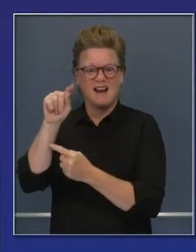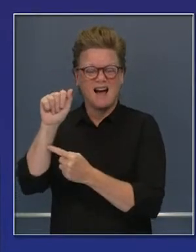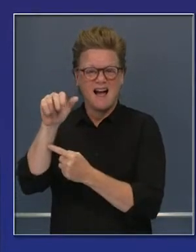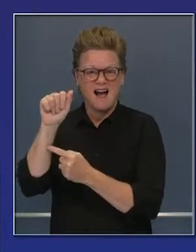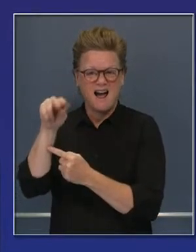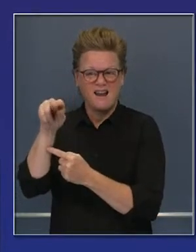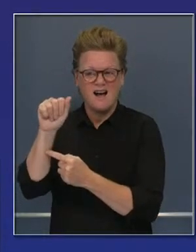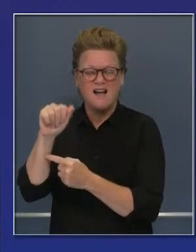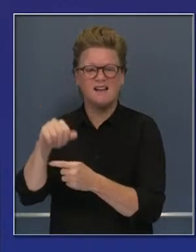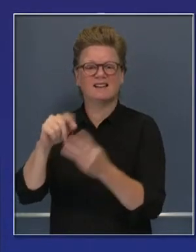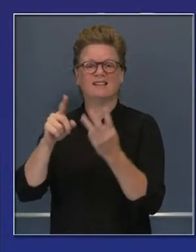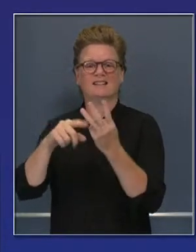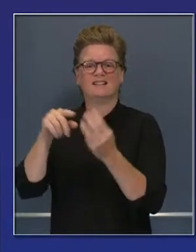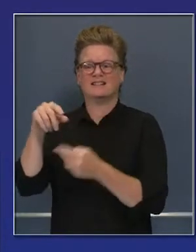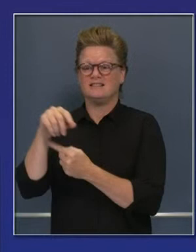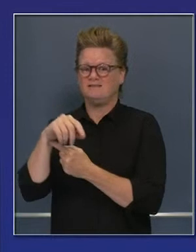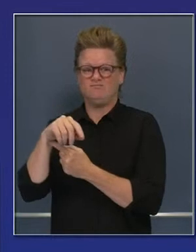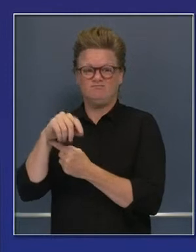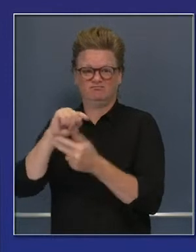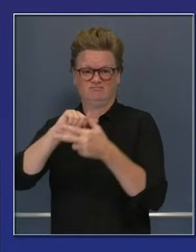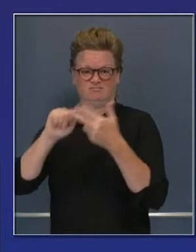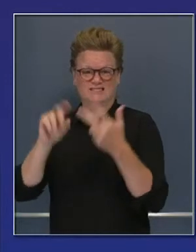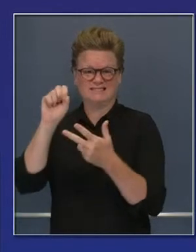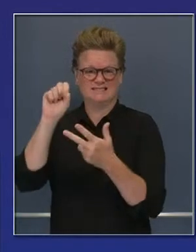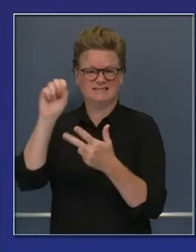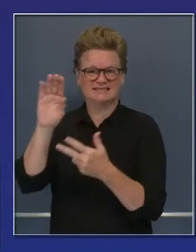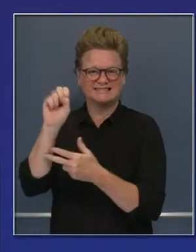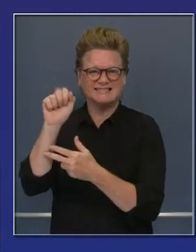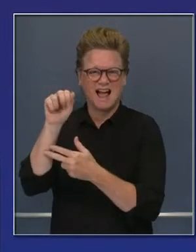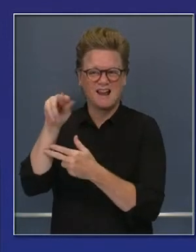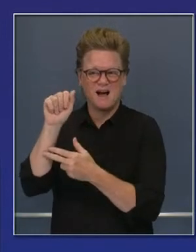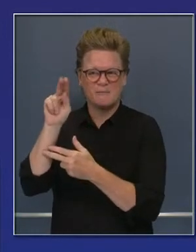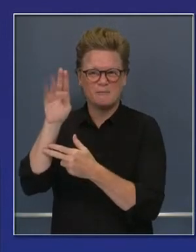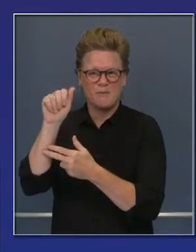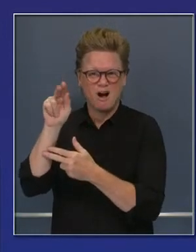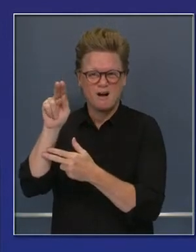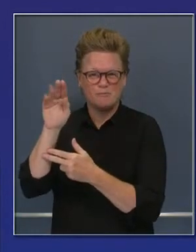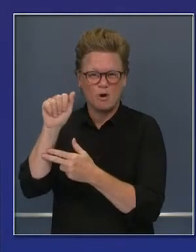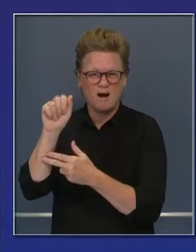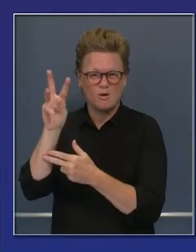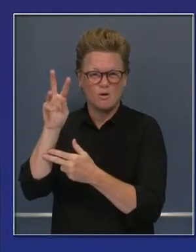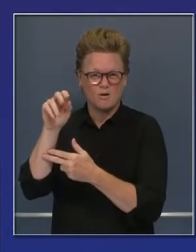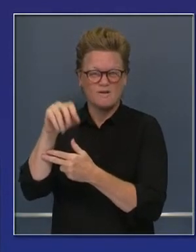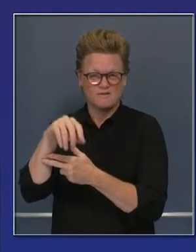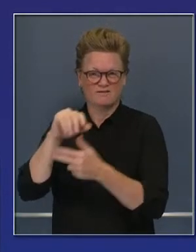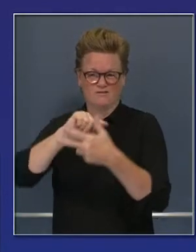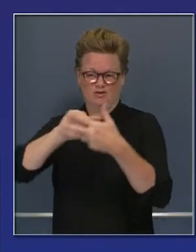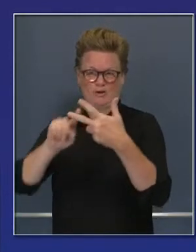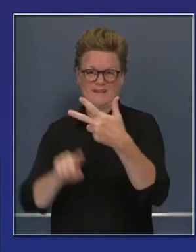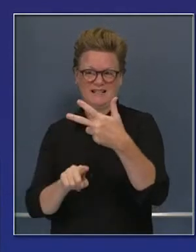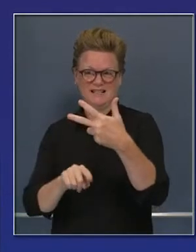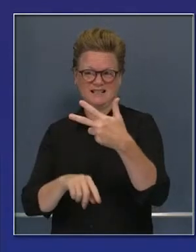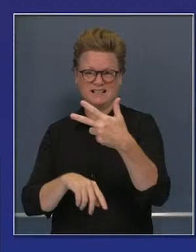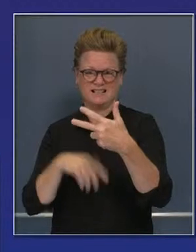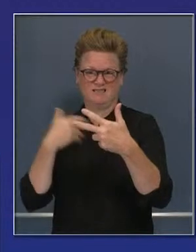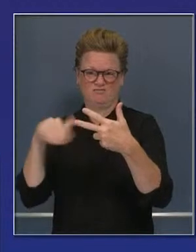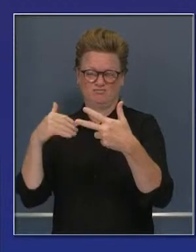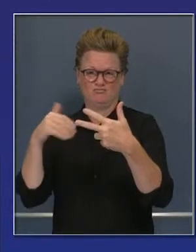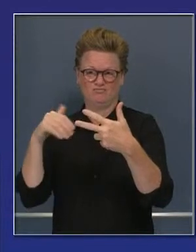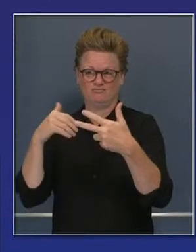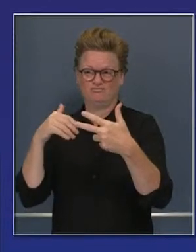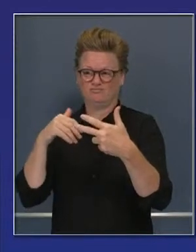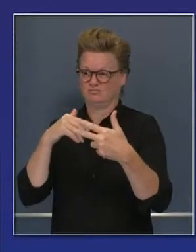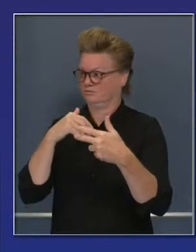Southern California, and of course parts of Santa Barbara, these sundowner wind events all occurring in the last